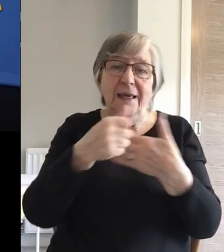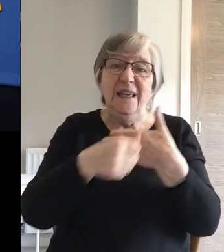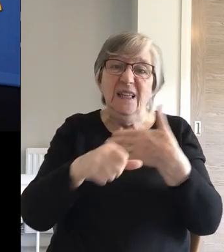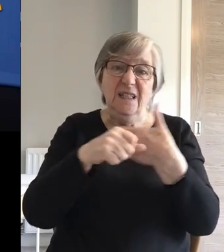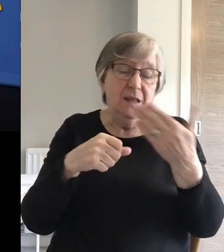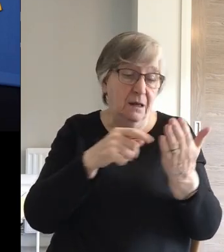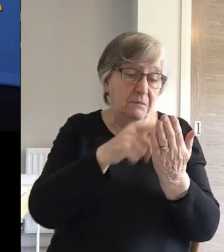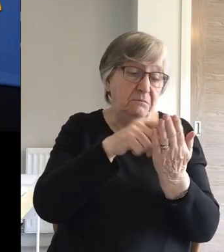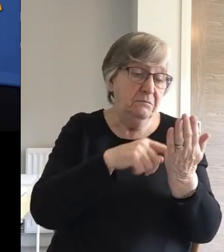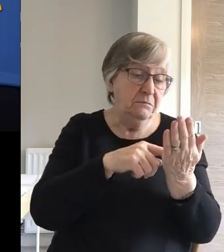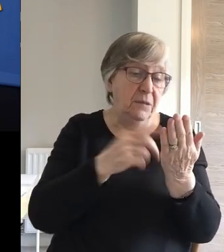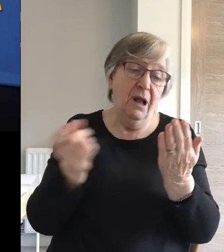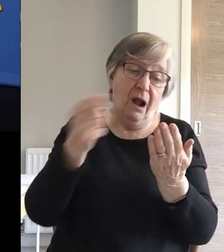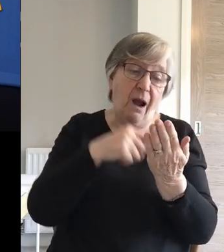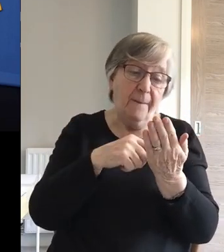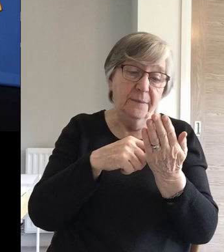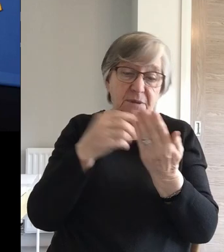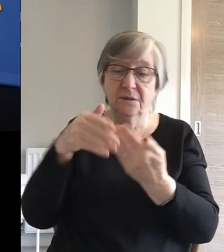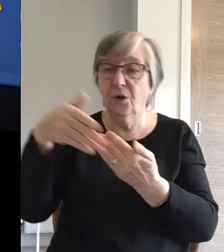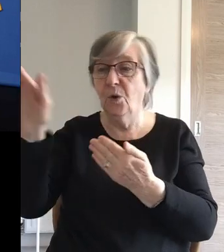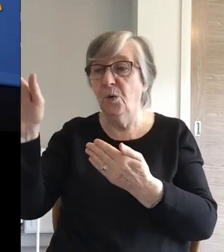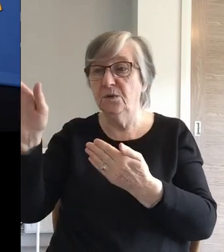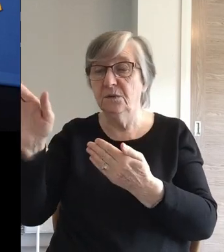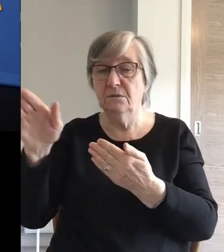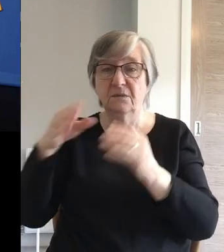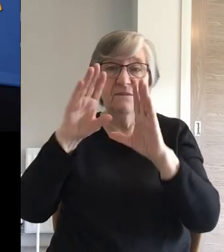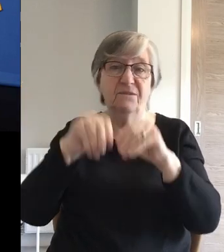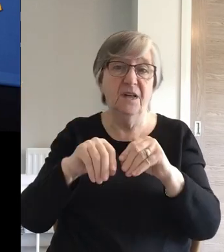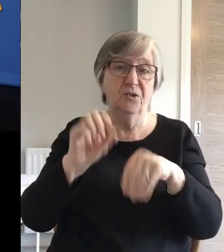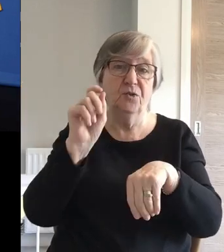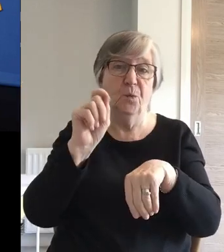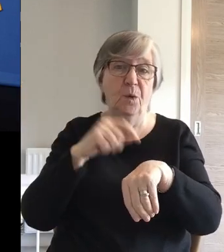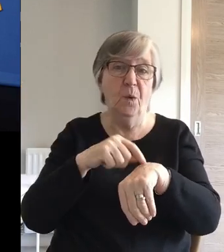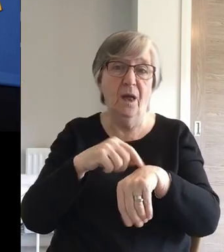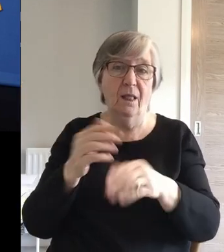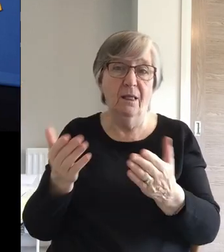comes and Easter goes. It's over in a short while.